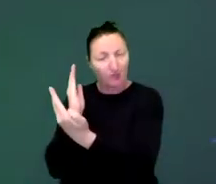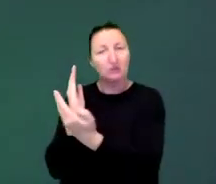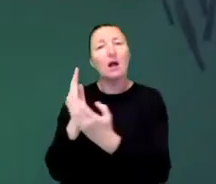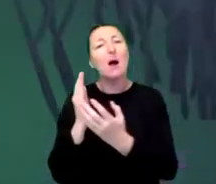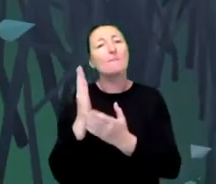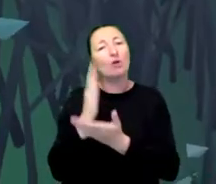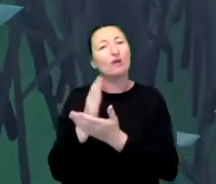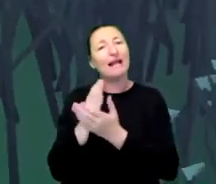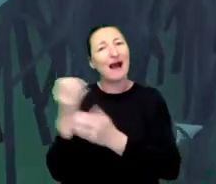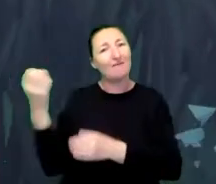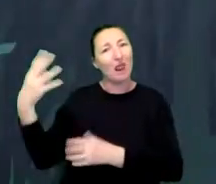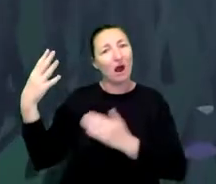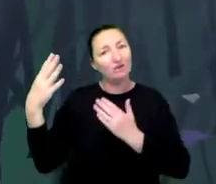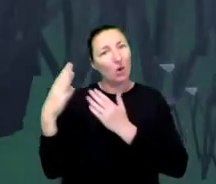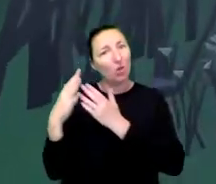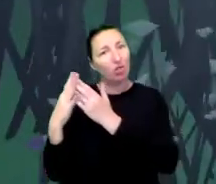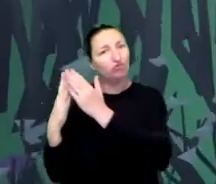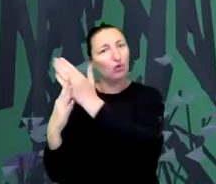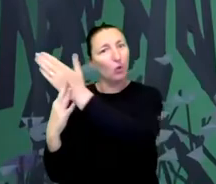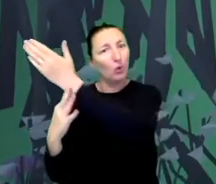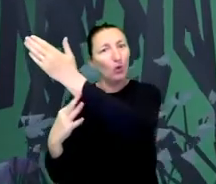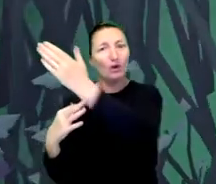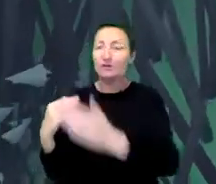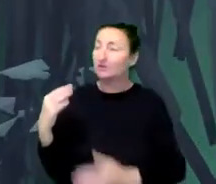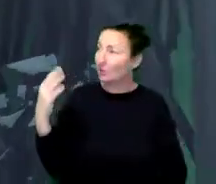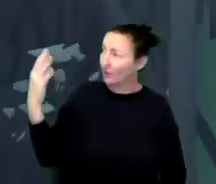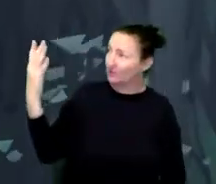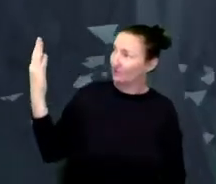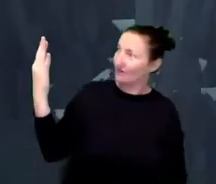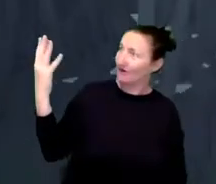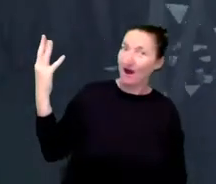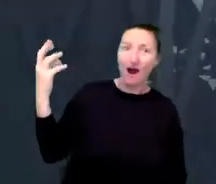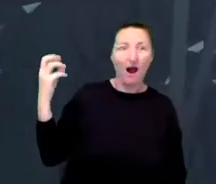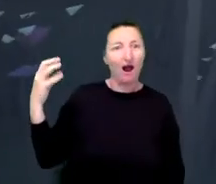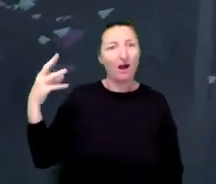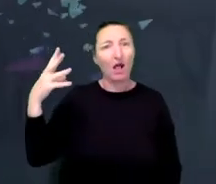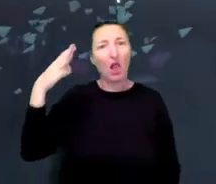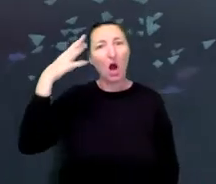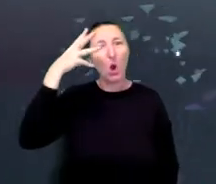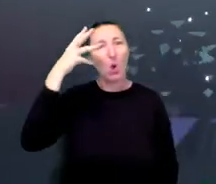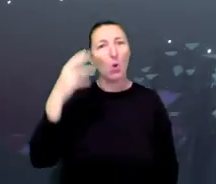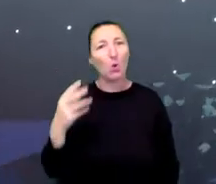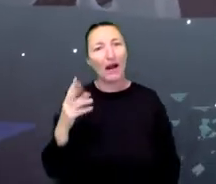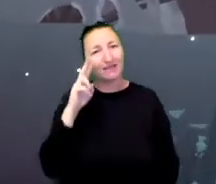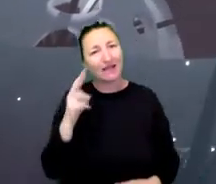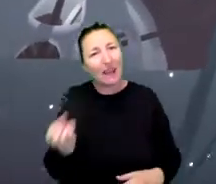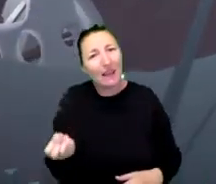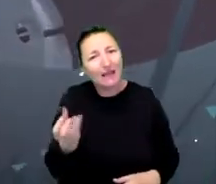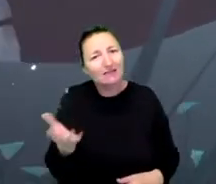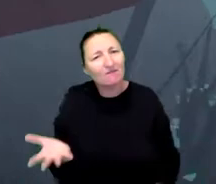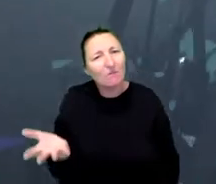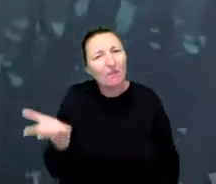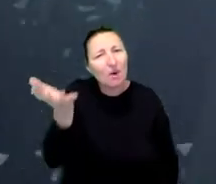light. So you can see they're kind of have this glow. They're often lit from the bottom.